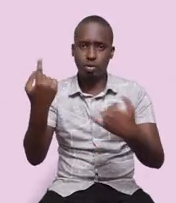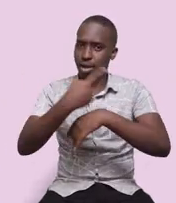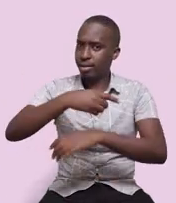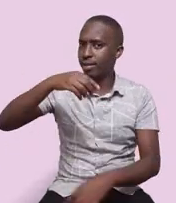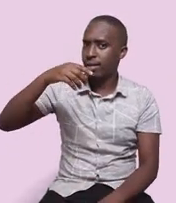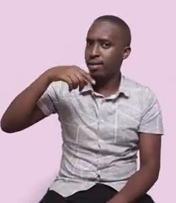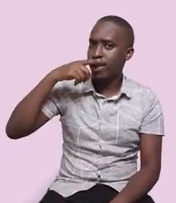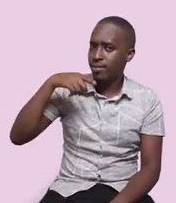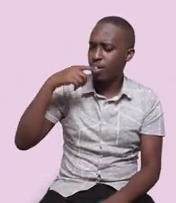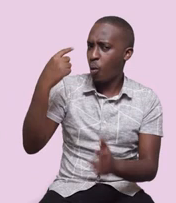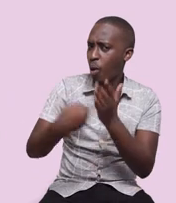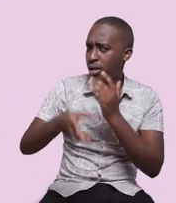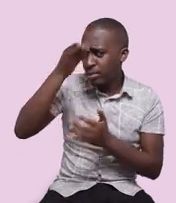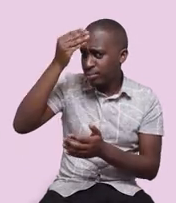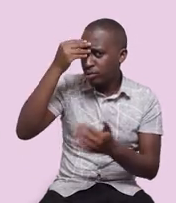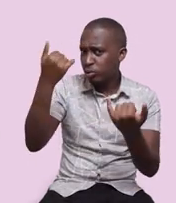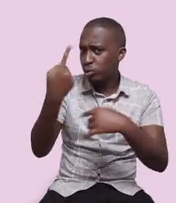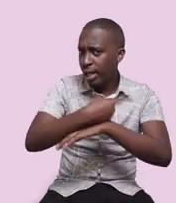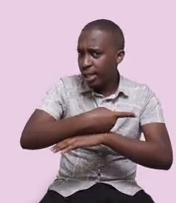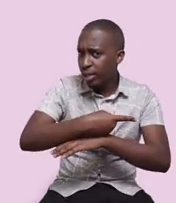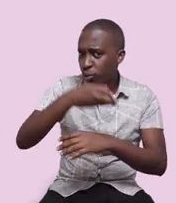lesson. What have you learned today?